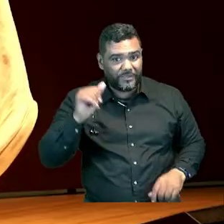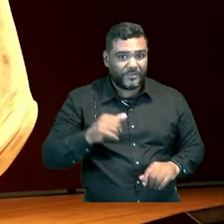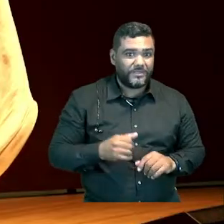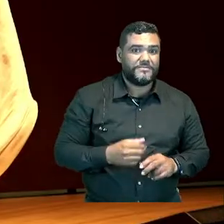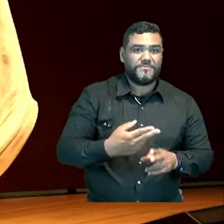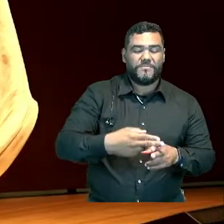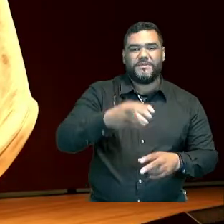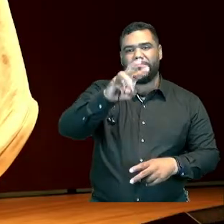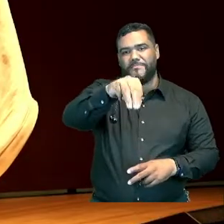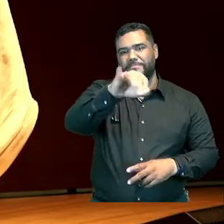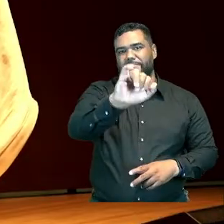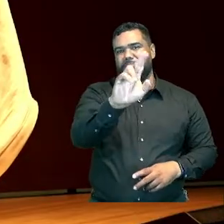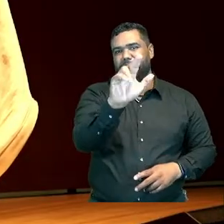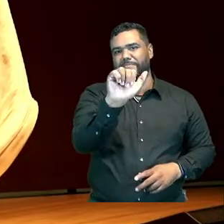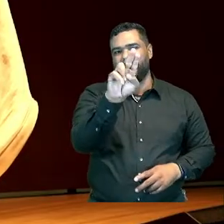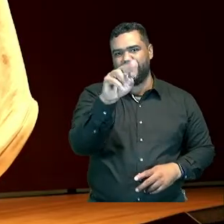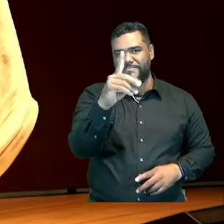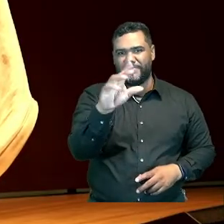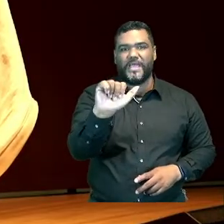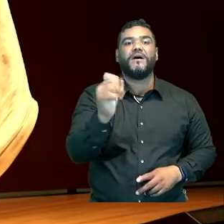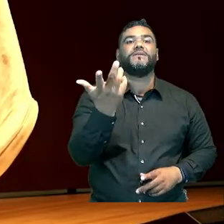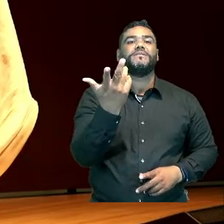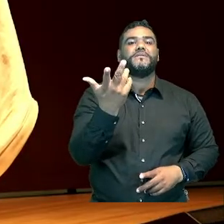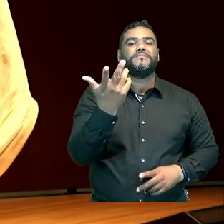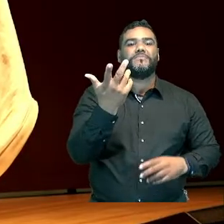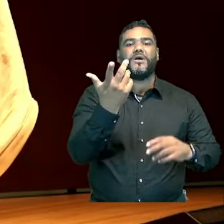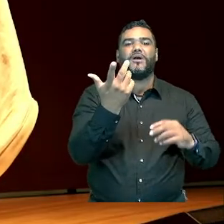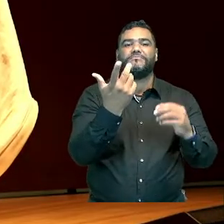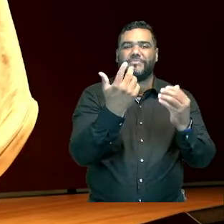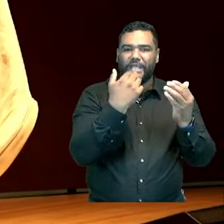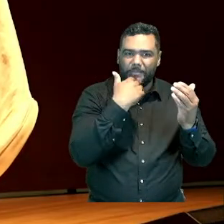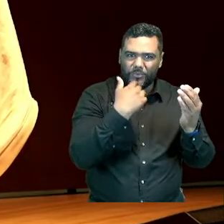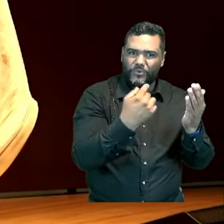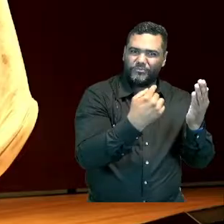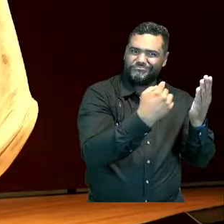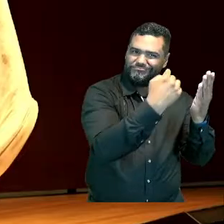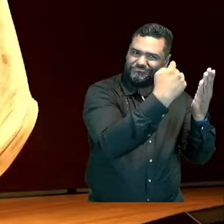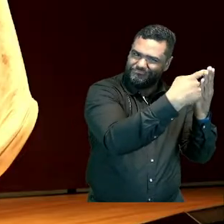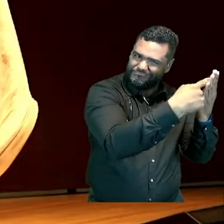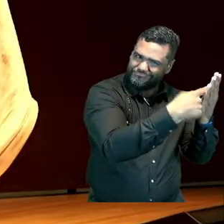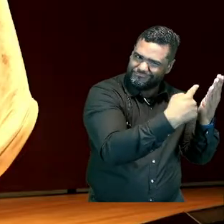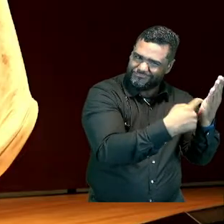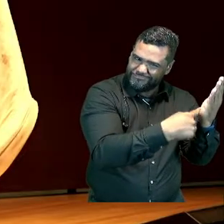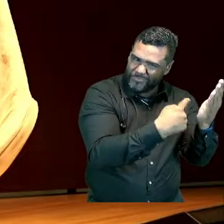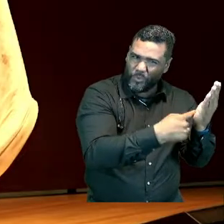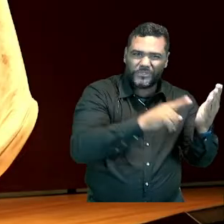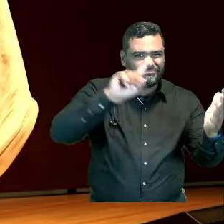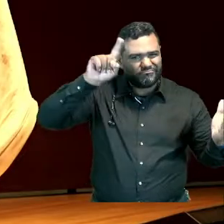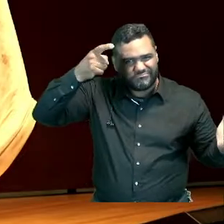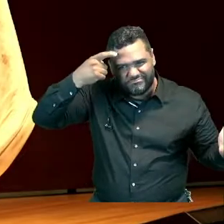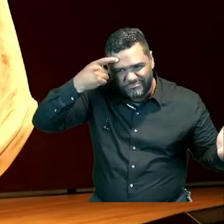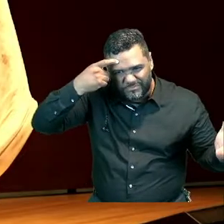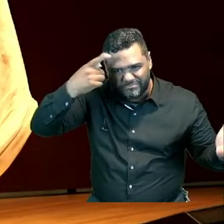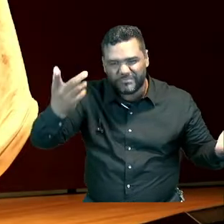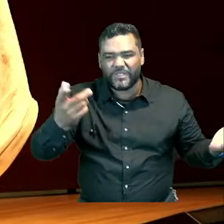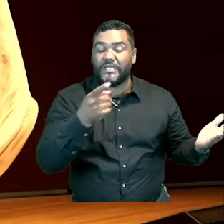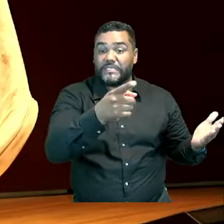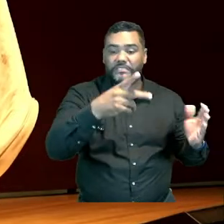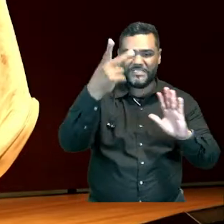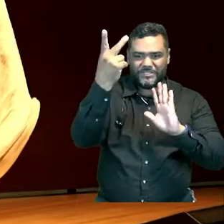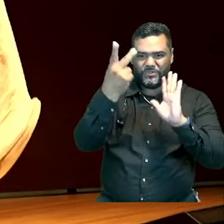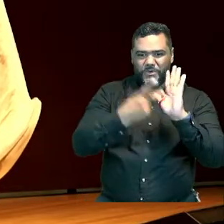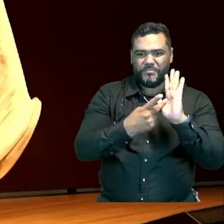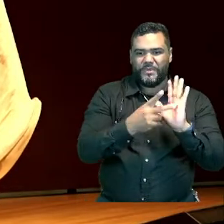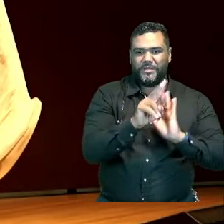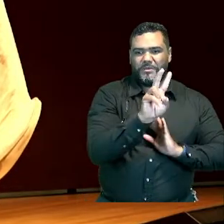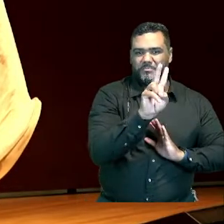We have Miranda Migueli, Director of Policy and Programs at Women's Funding Network